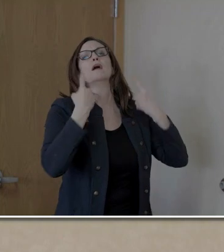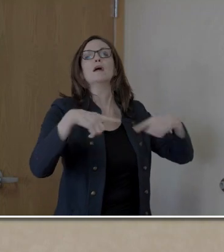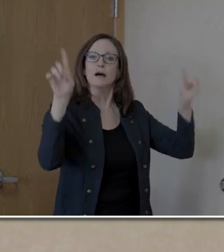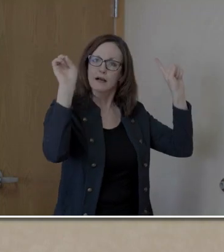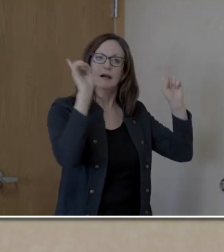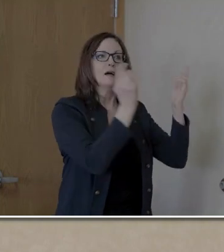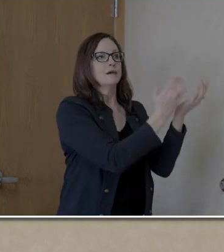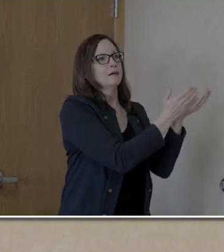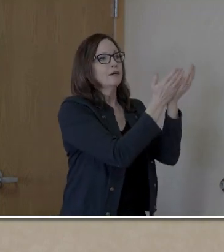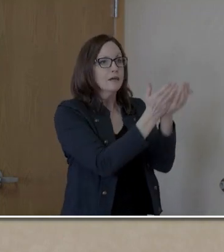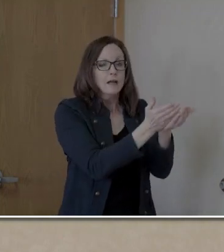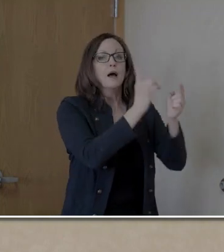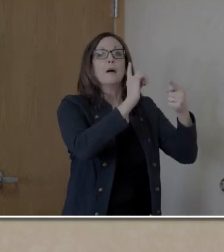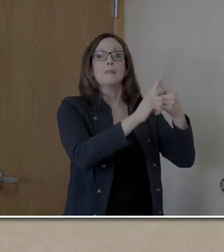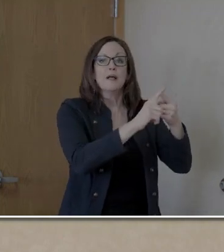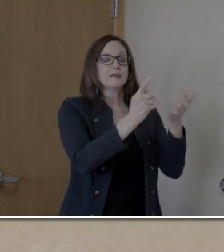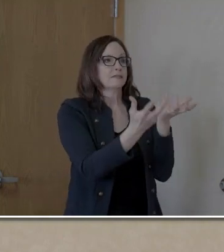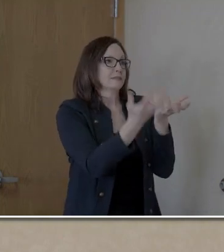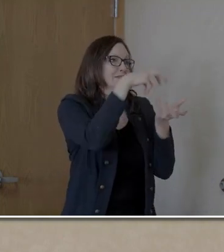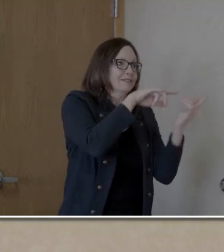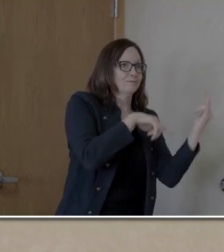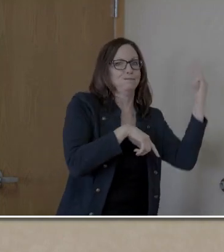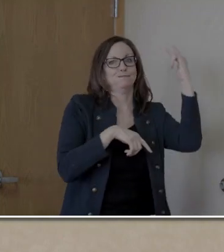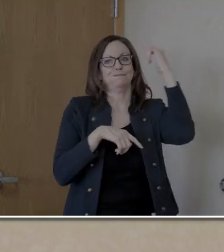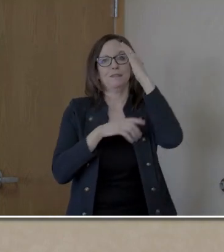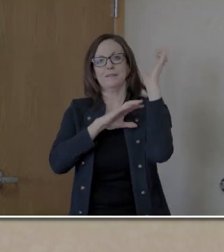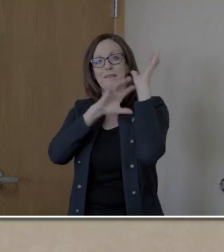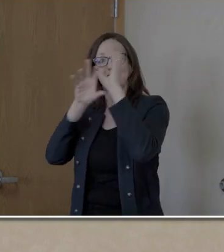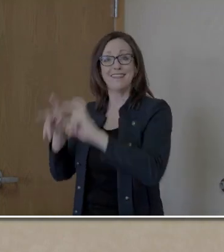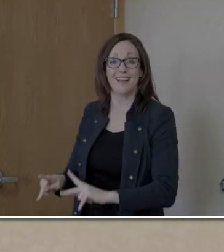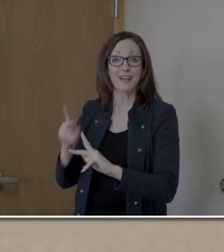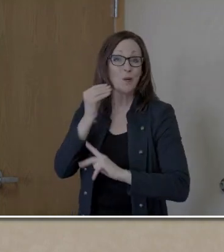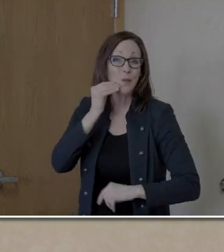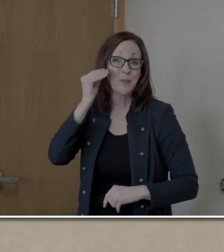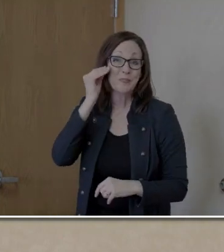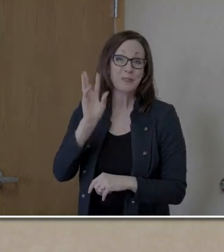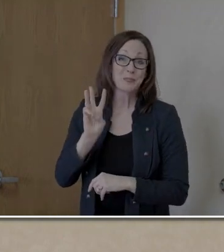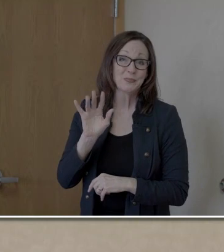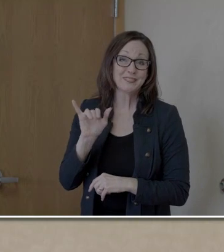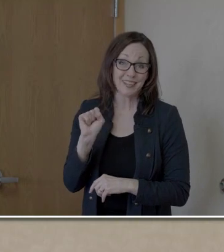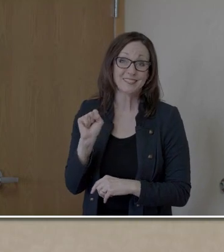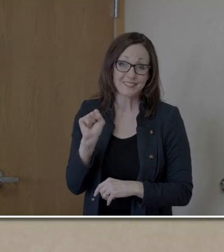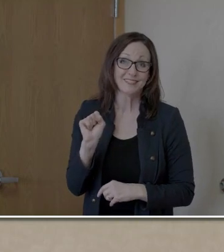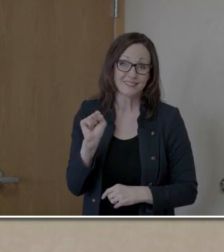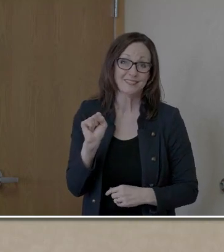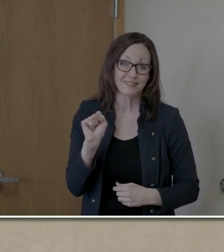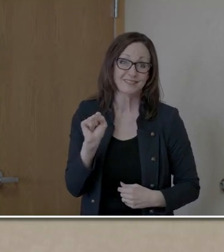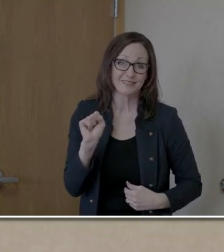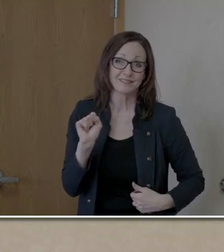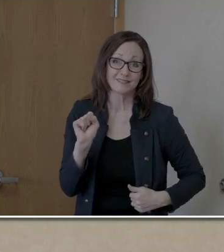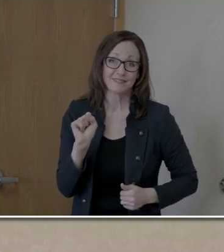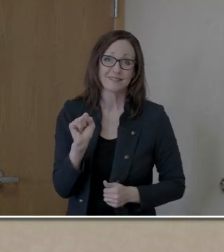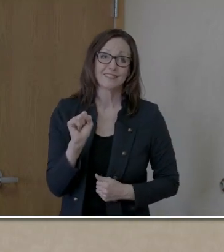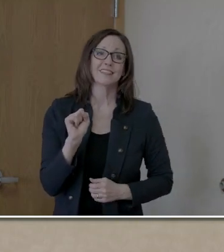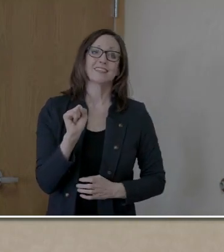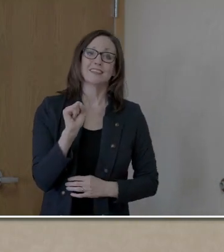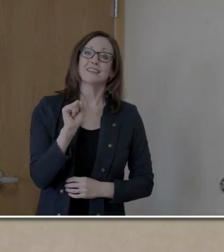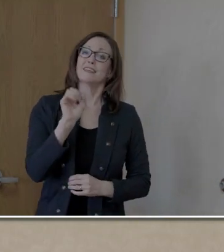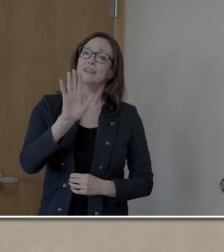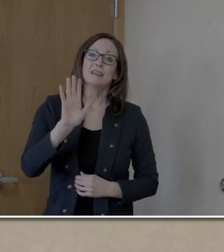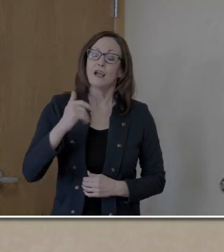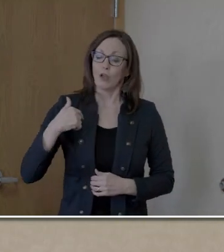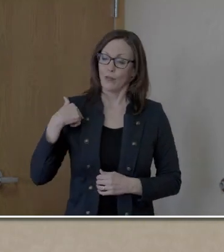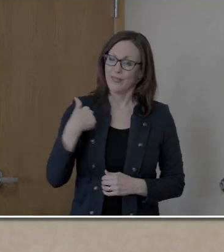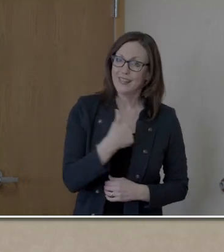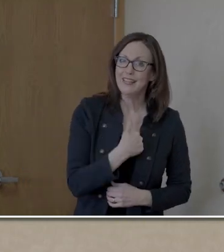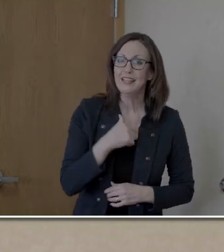we continue to stand ready to support our fellow citizens in any way we can. These service members are your neighbors